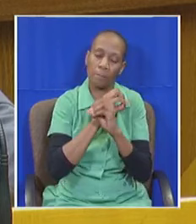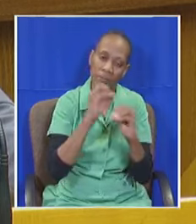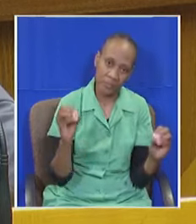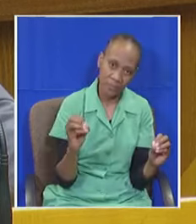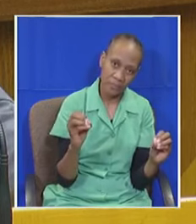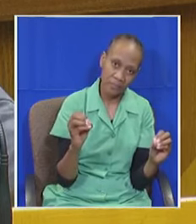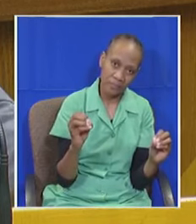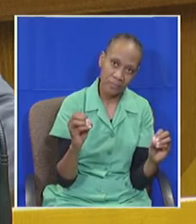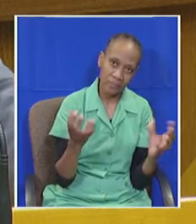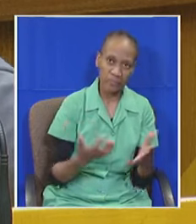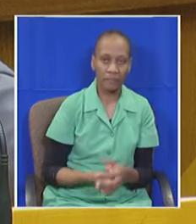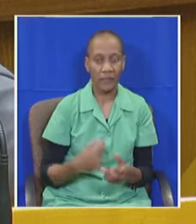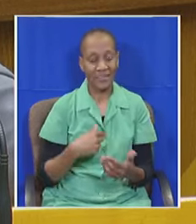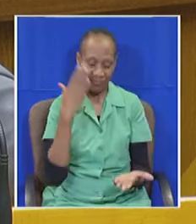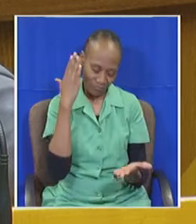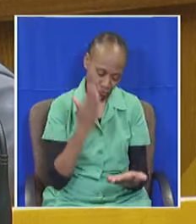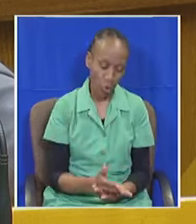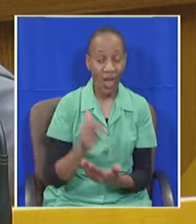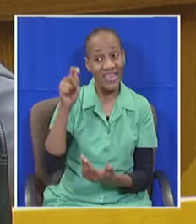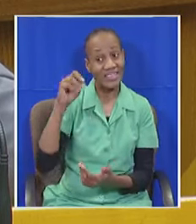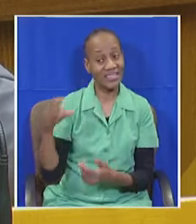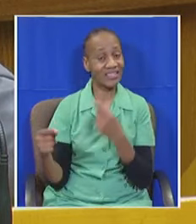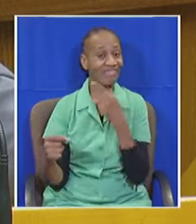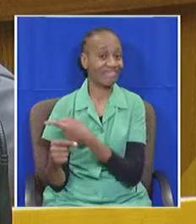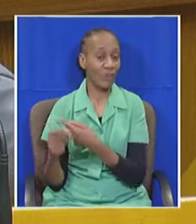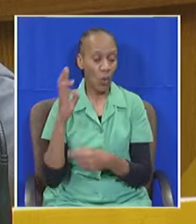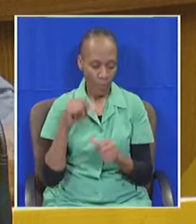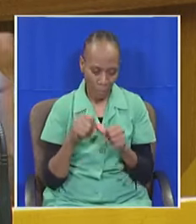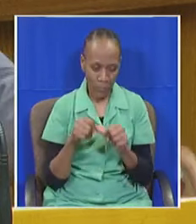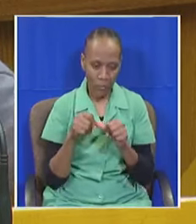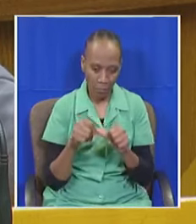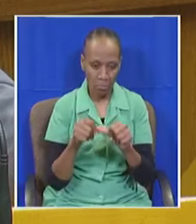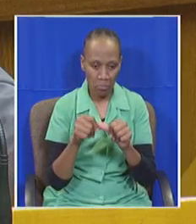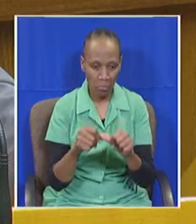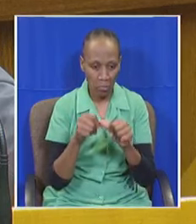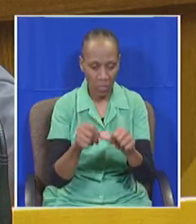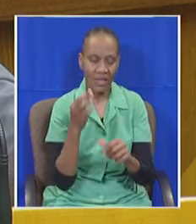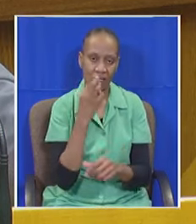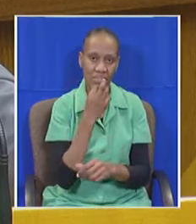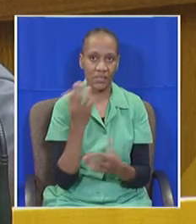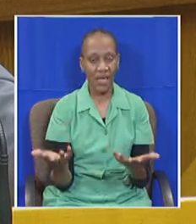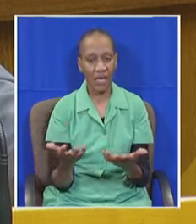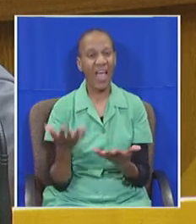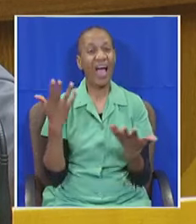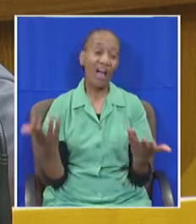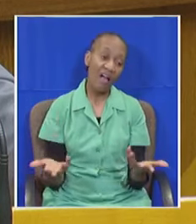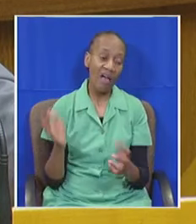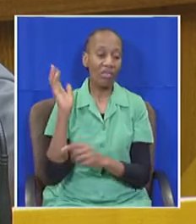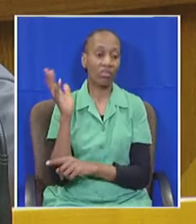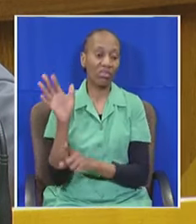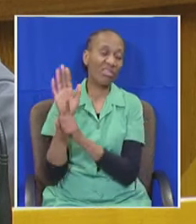elusive. I have no doubt that the ANC will continue to blame all of this on colonialism and